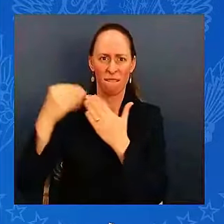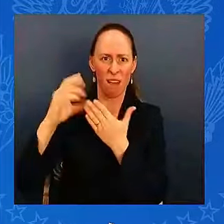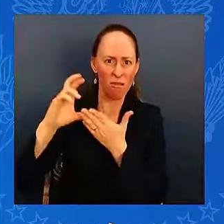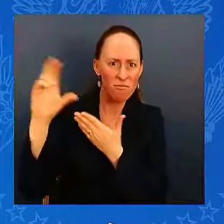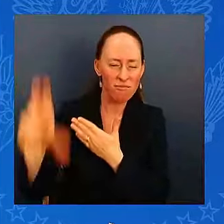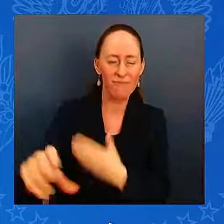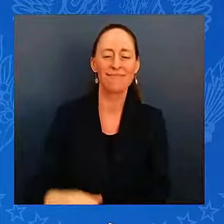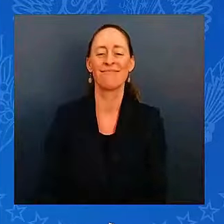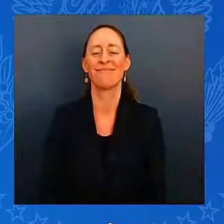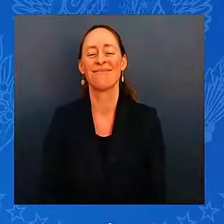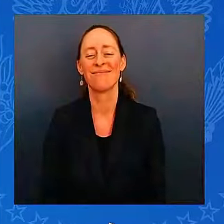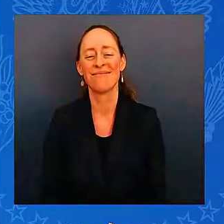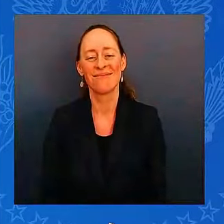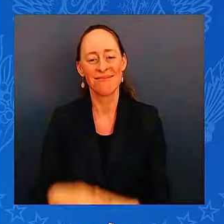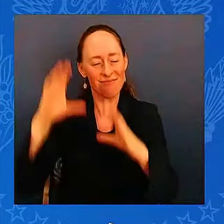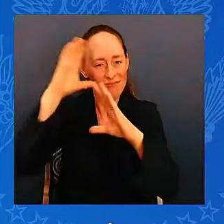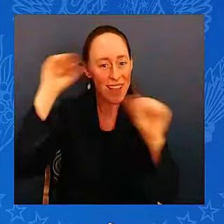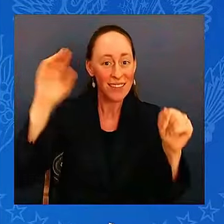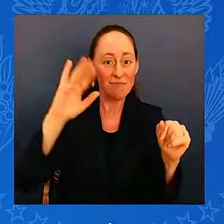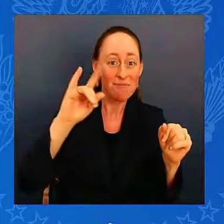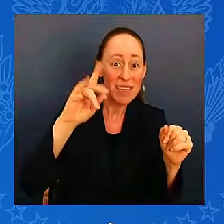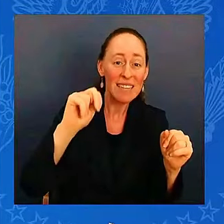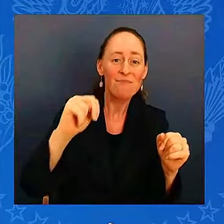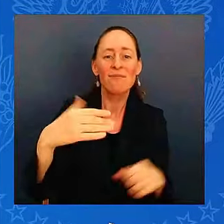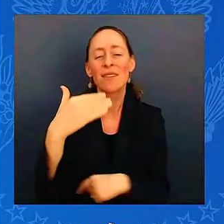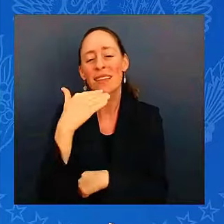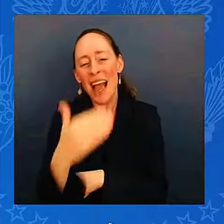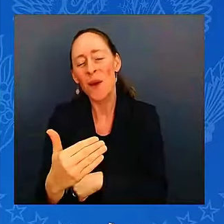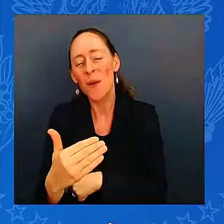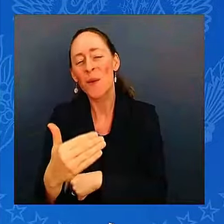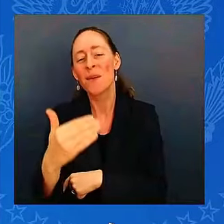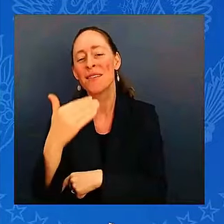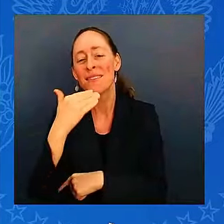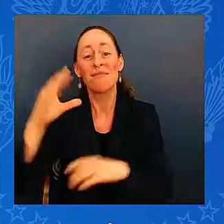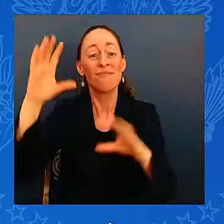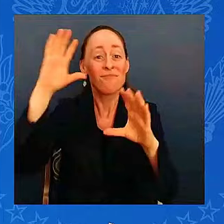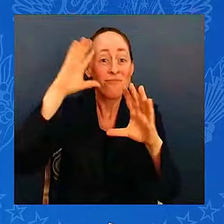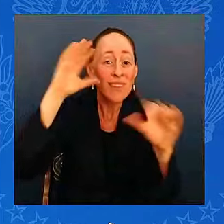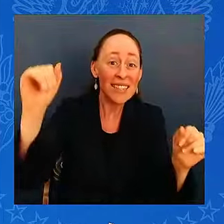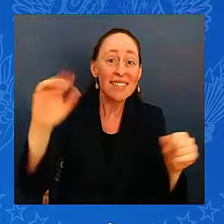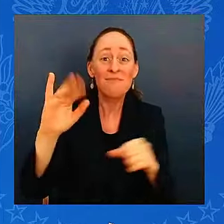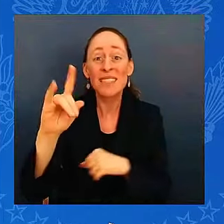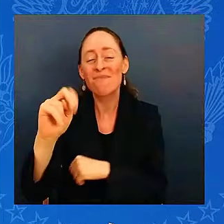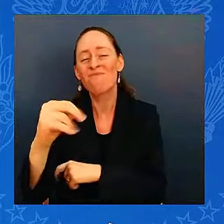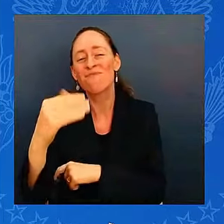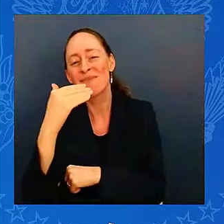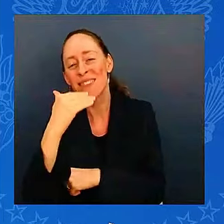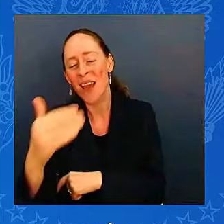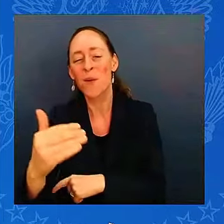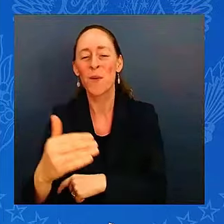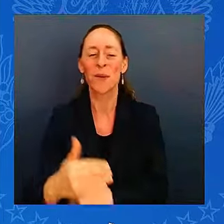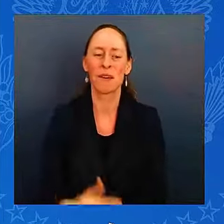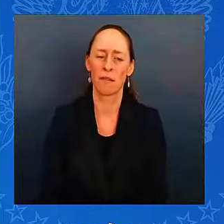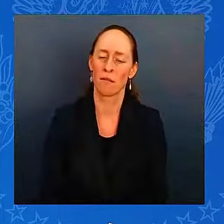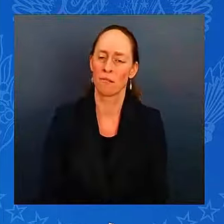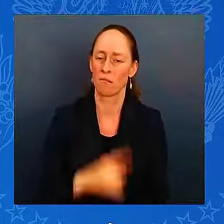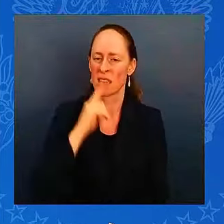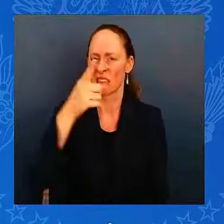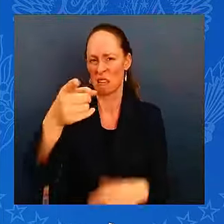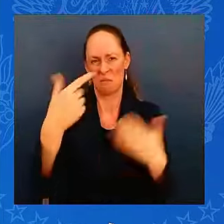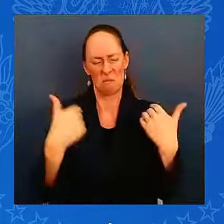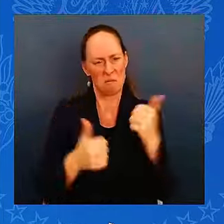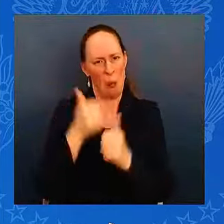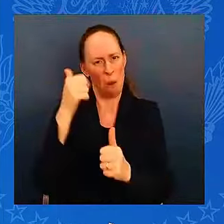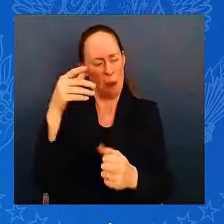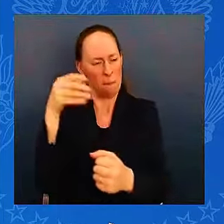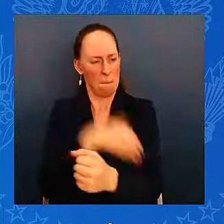President Joe Biden. President Biden has been the most effective and impactful climate champion our nation's ever seen. You've proven to the